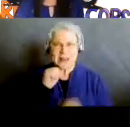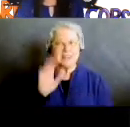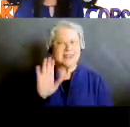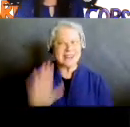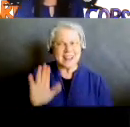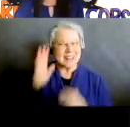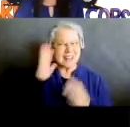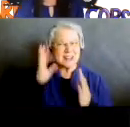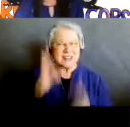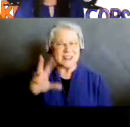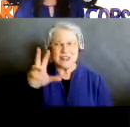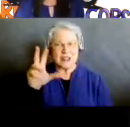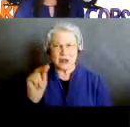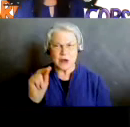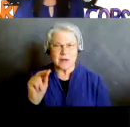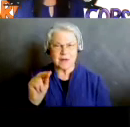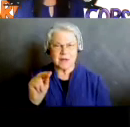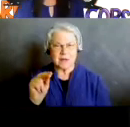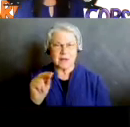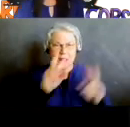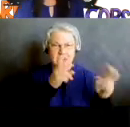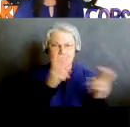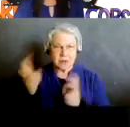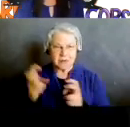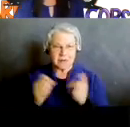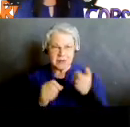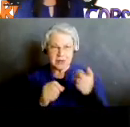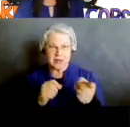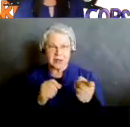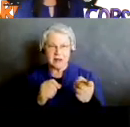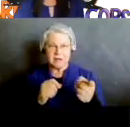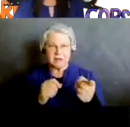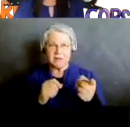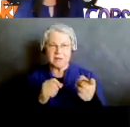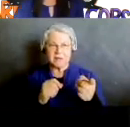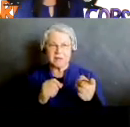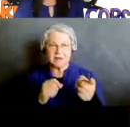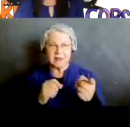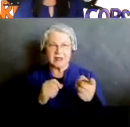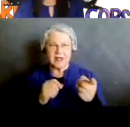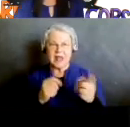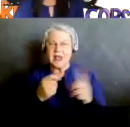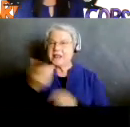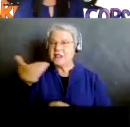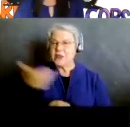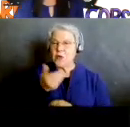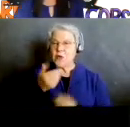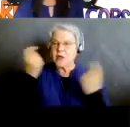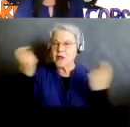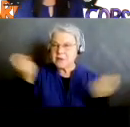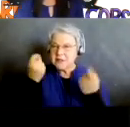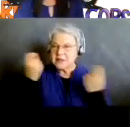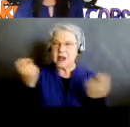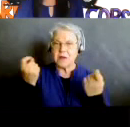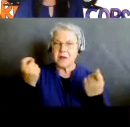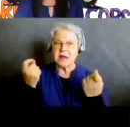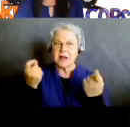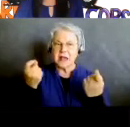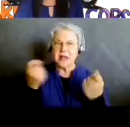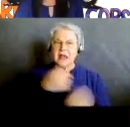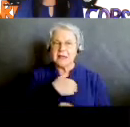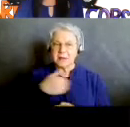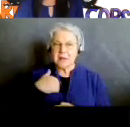so those two quotes come from Nick Estes, which he stated at the welcoming ceremony that members of the Tongva Nation and